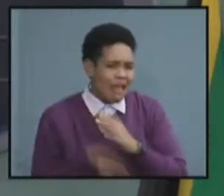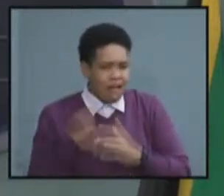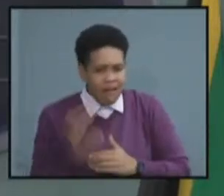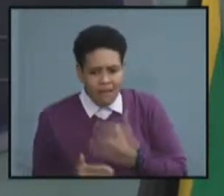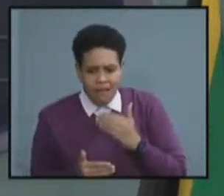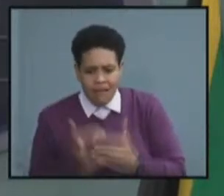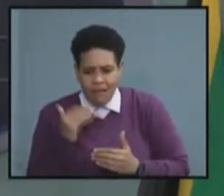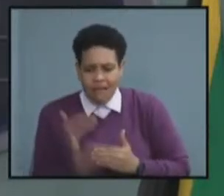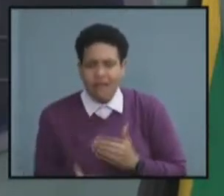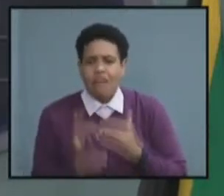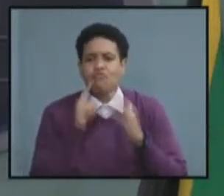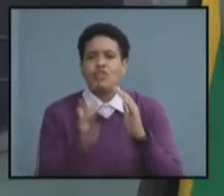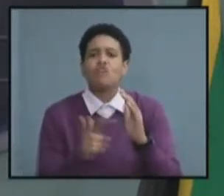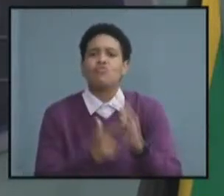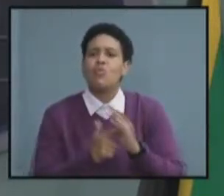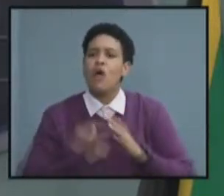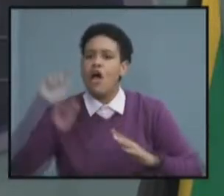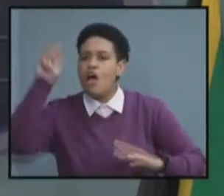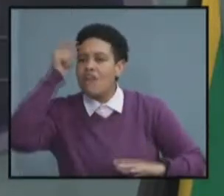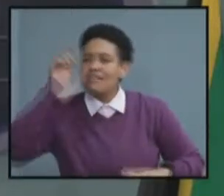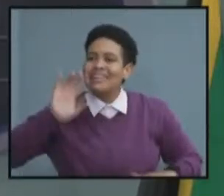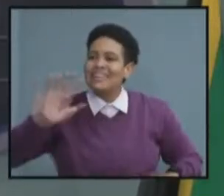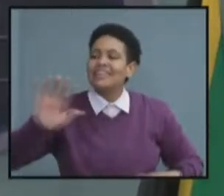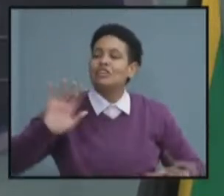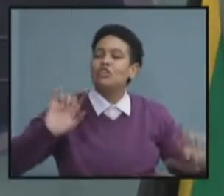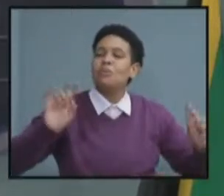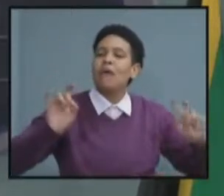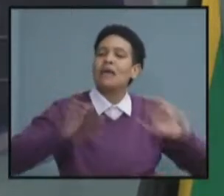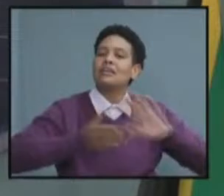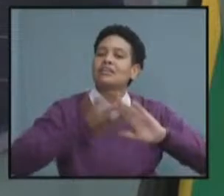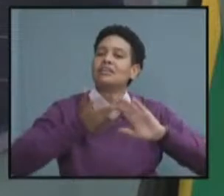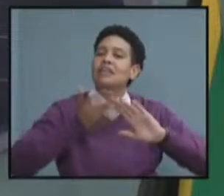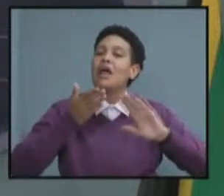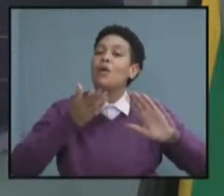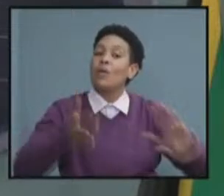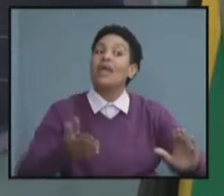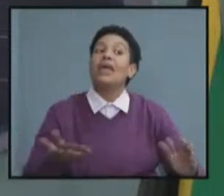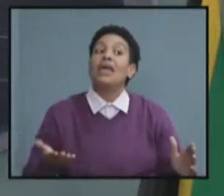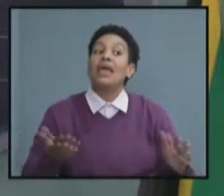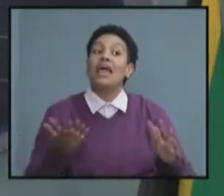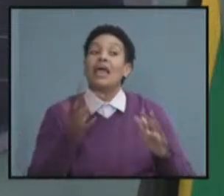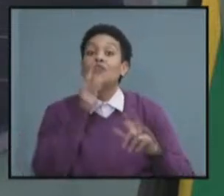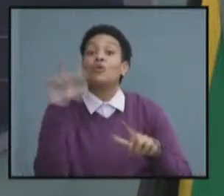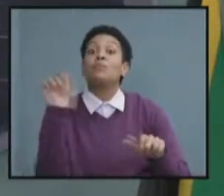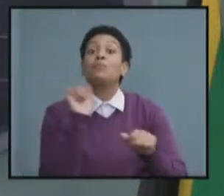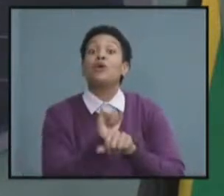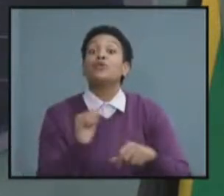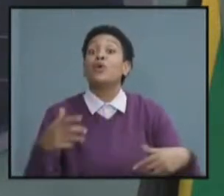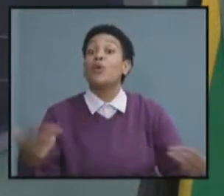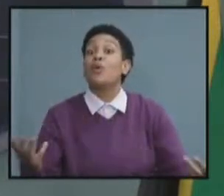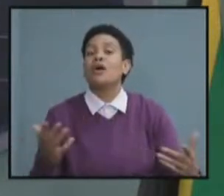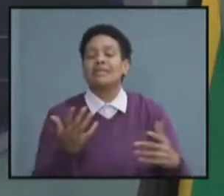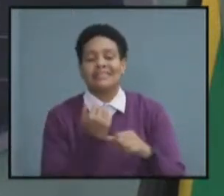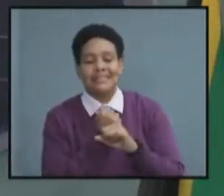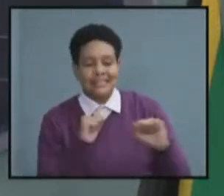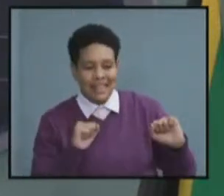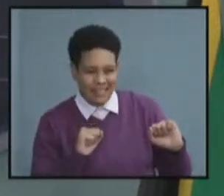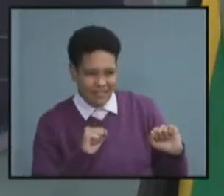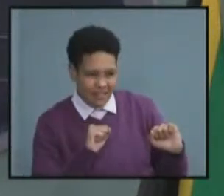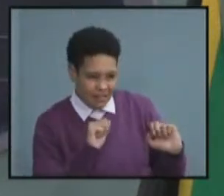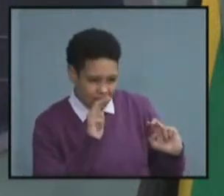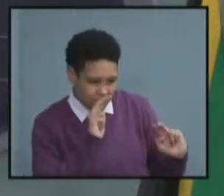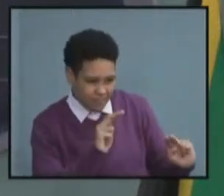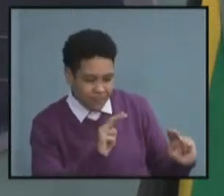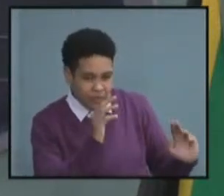it requires the government to manage it in such a way as to ensure the safety of